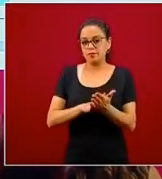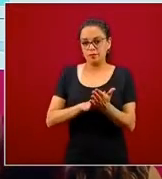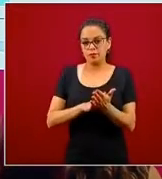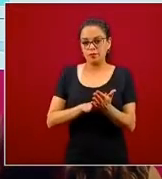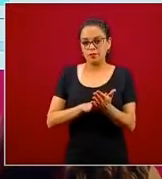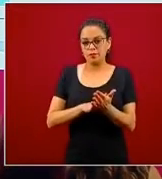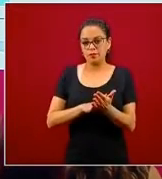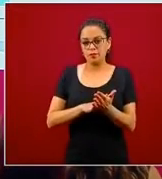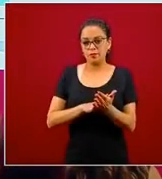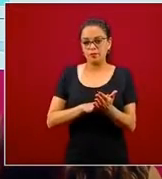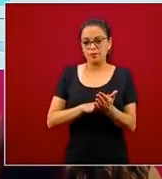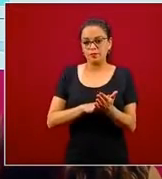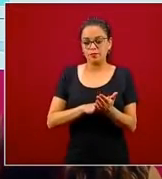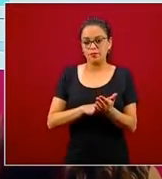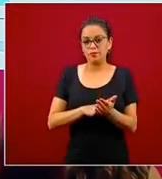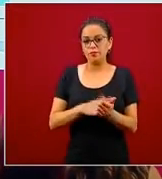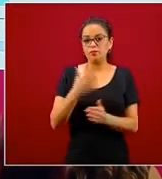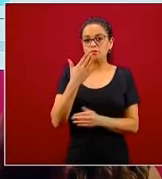that go